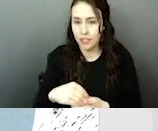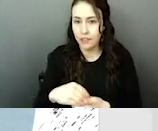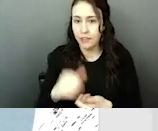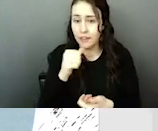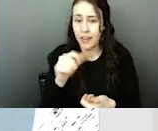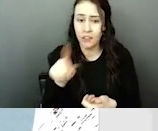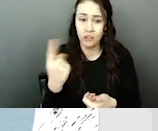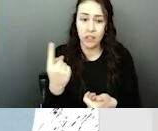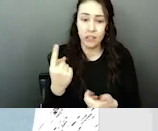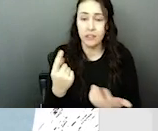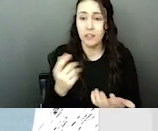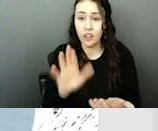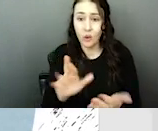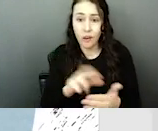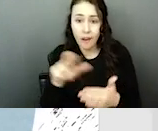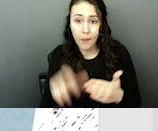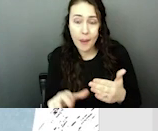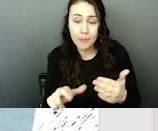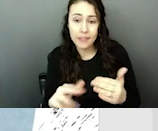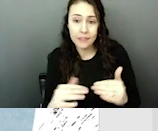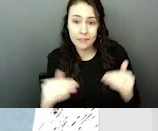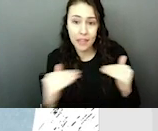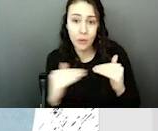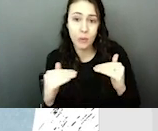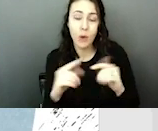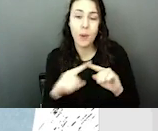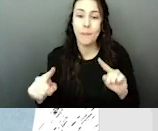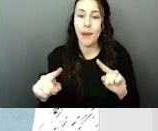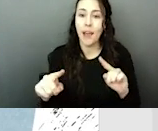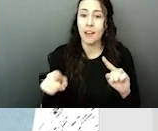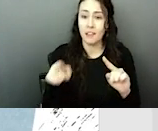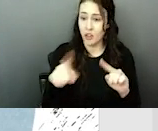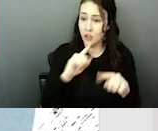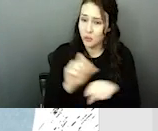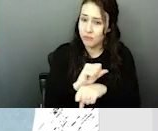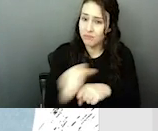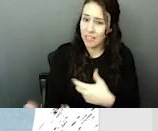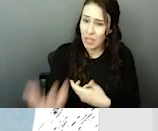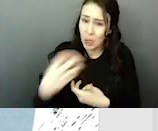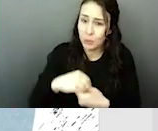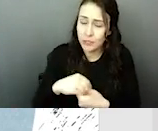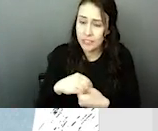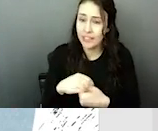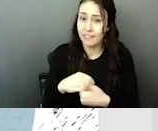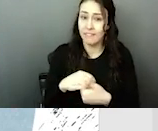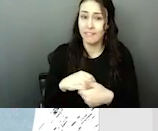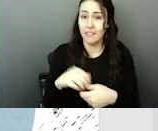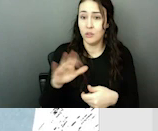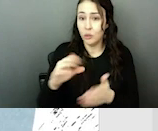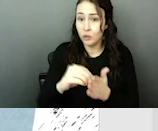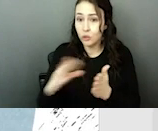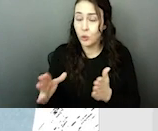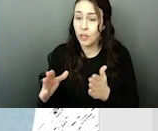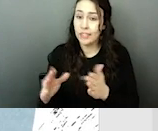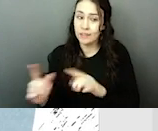your outcomes equitable, but the idea of, are you inclusive? Do your students, as they're coming to your college, do